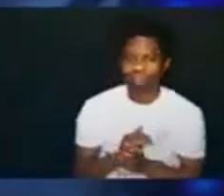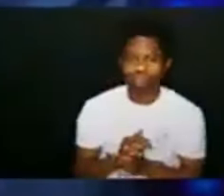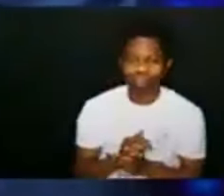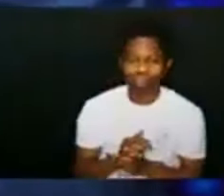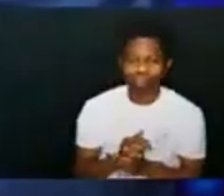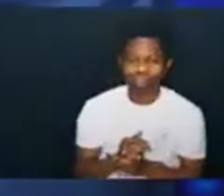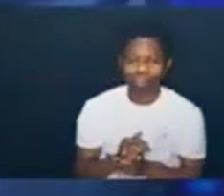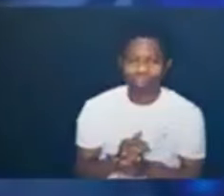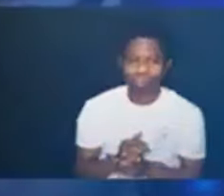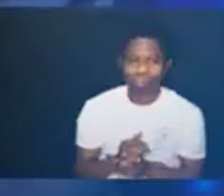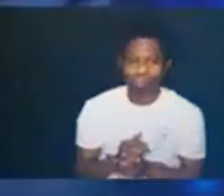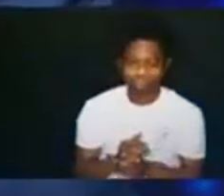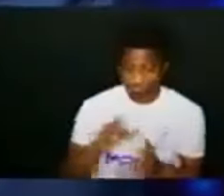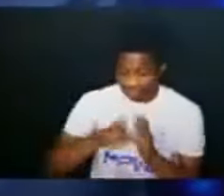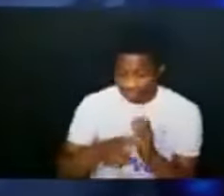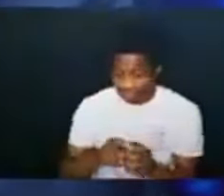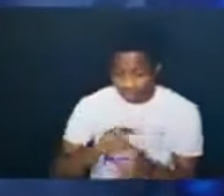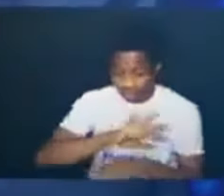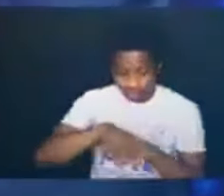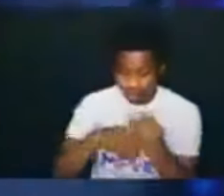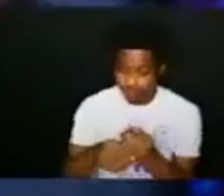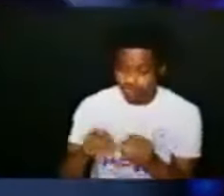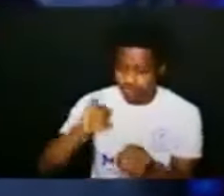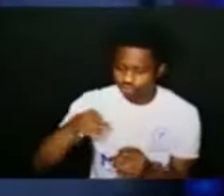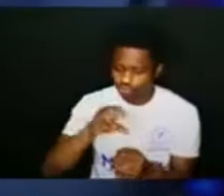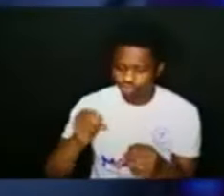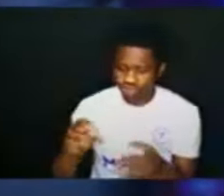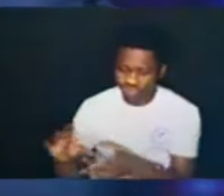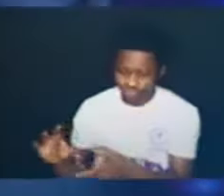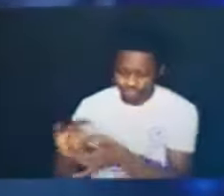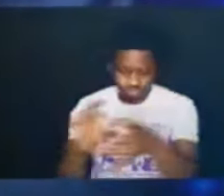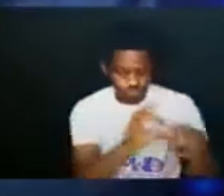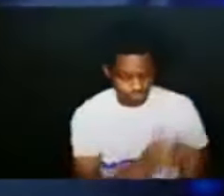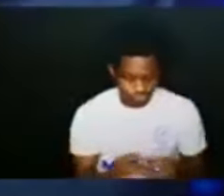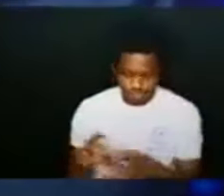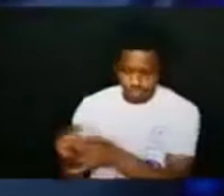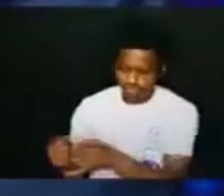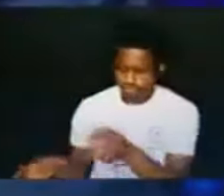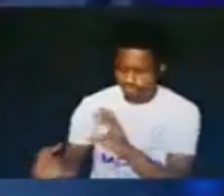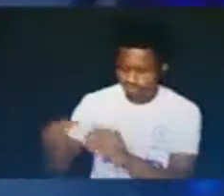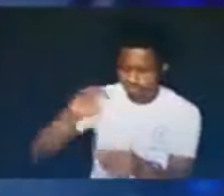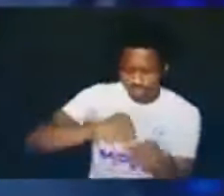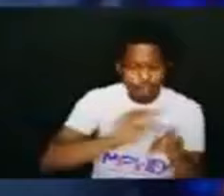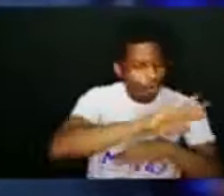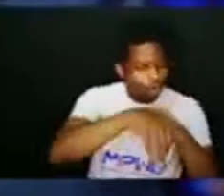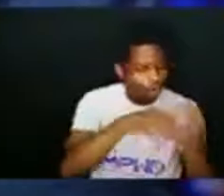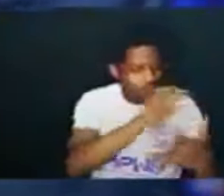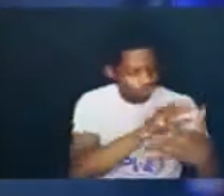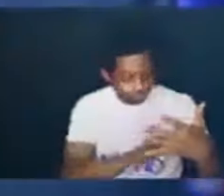In other words, putting all that John has said together, all that we have said about the Spirit of God